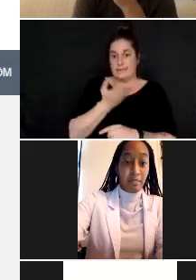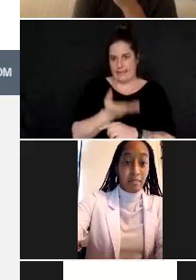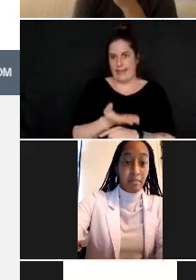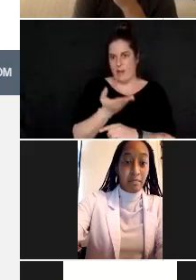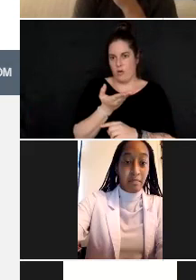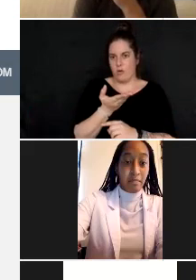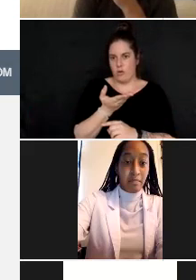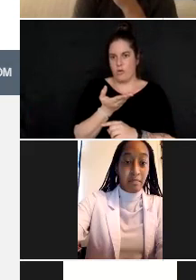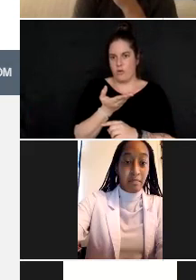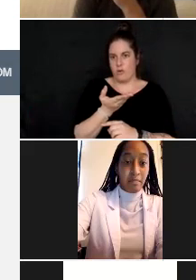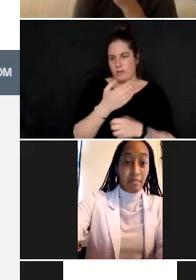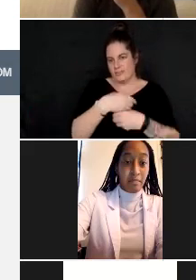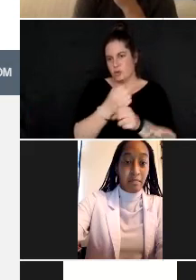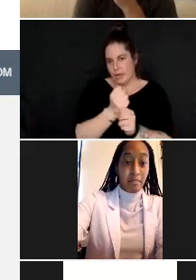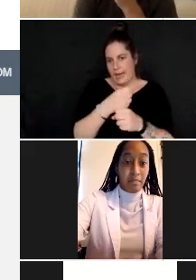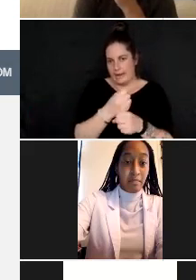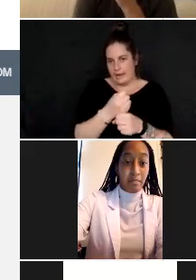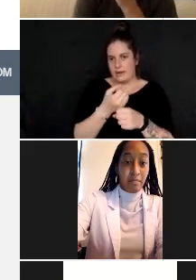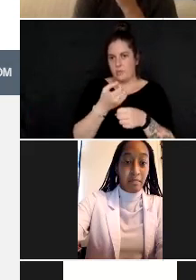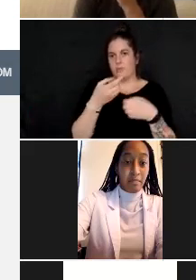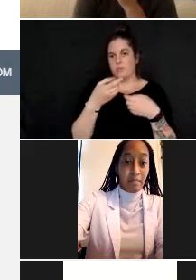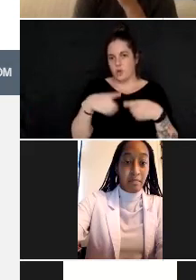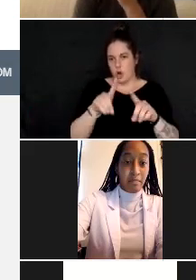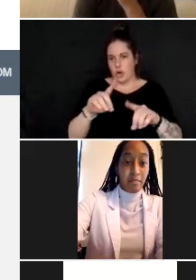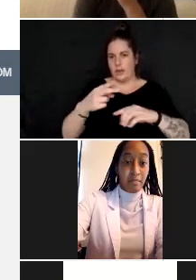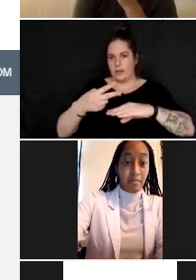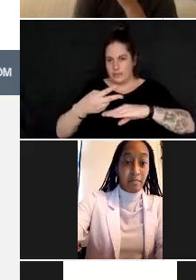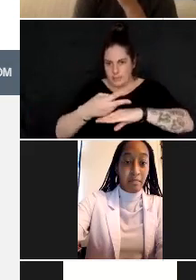is created while they're sliding, right?